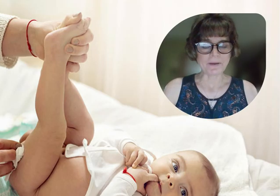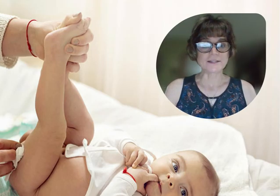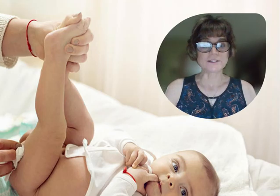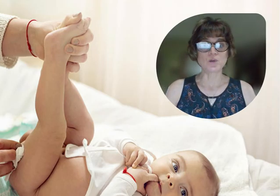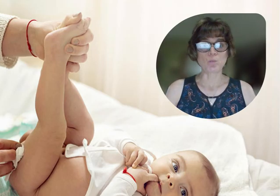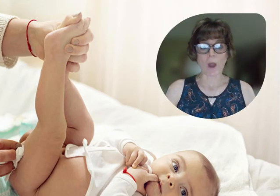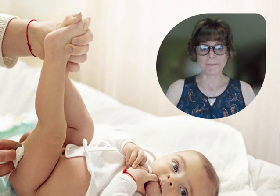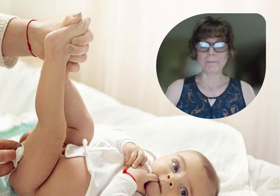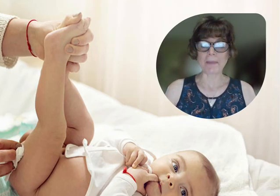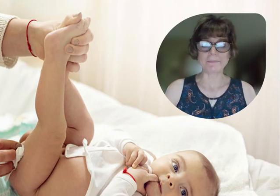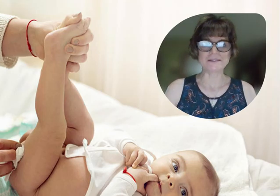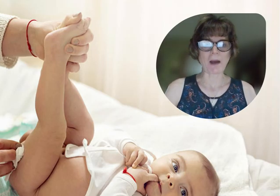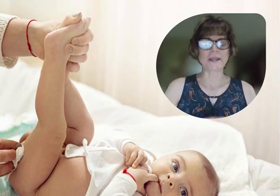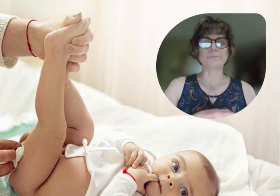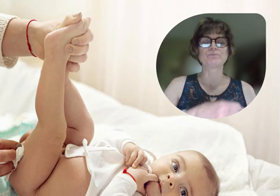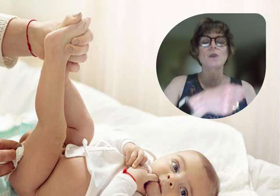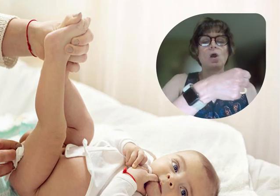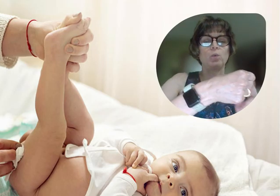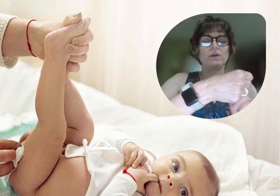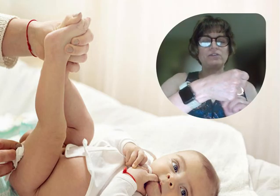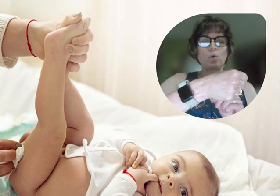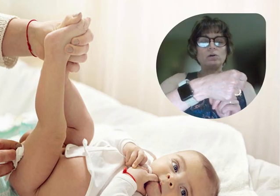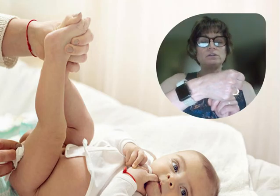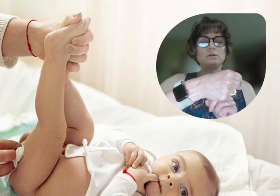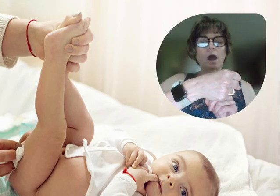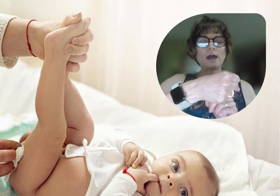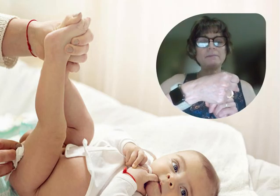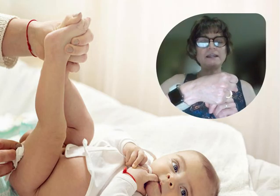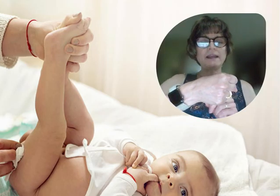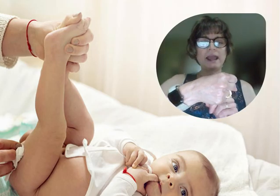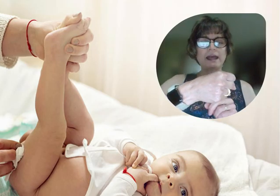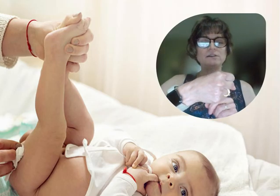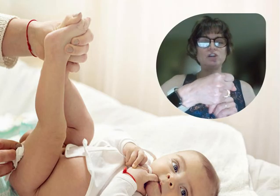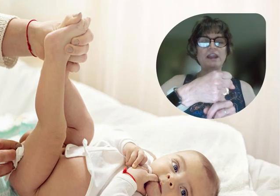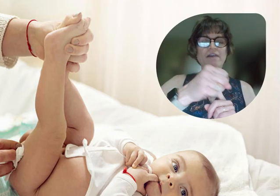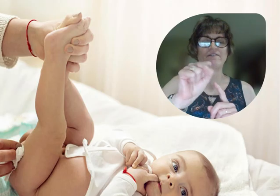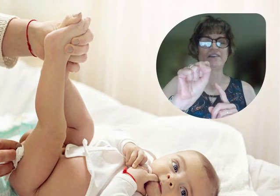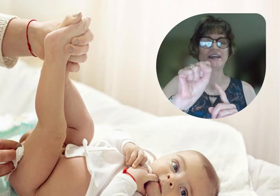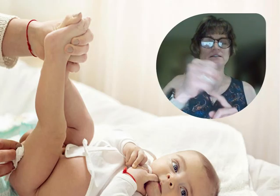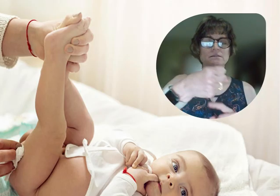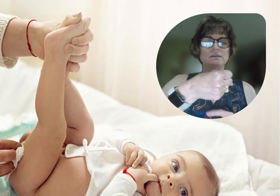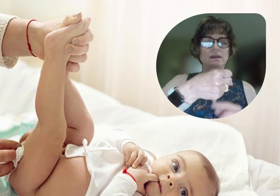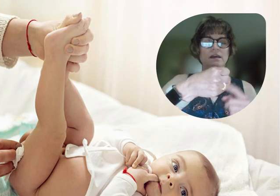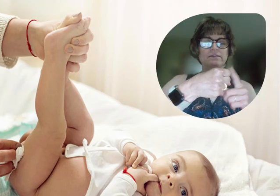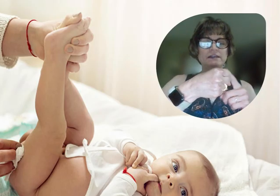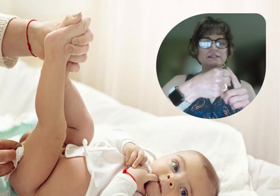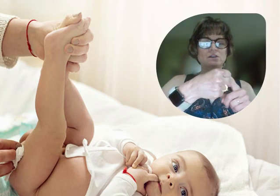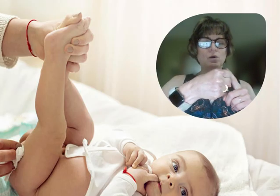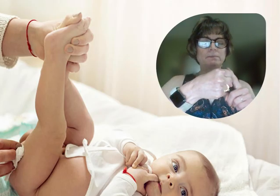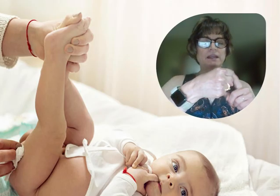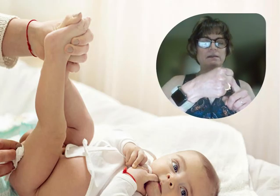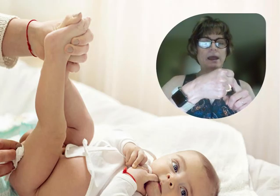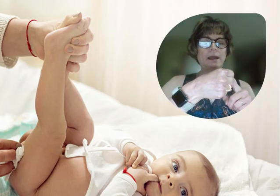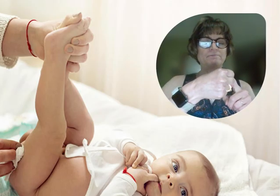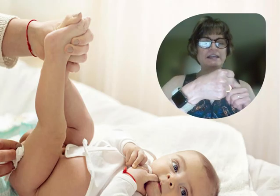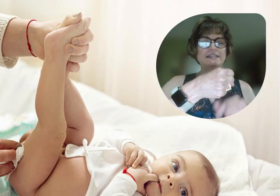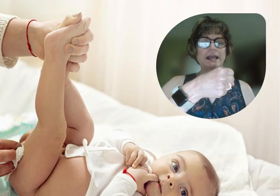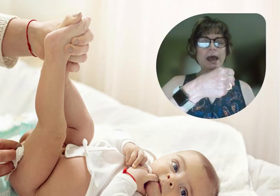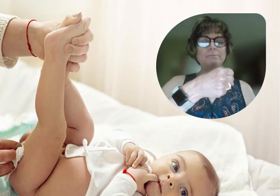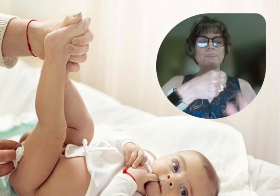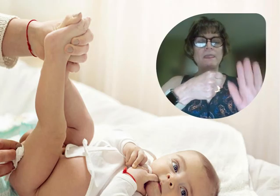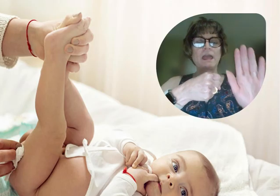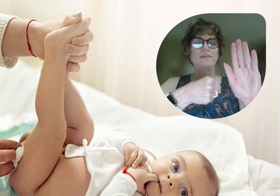Wipe. To wipe a baby's bottom. With your non-dominant hand, you're going to have a fist that's going to be